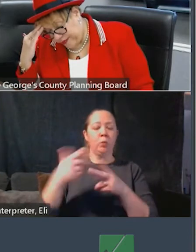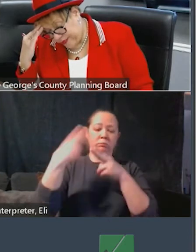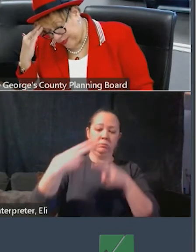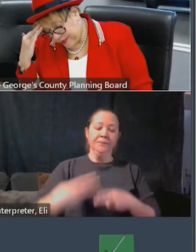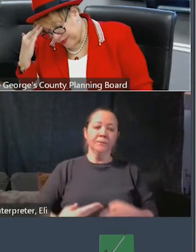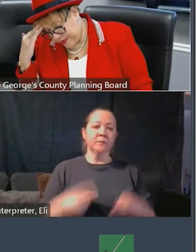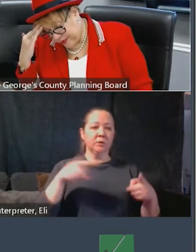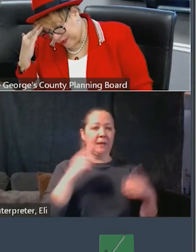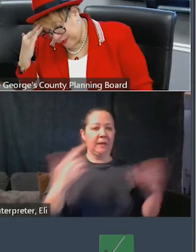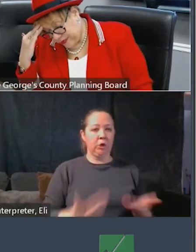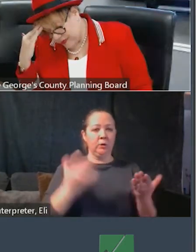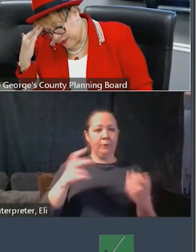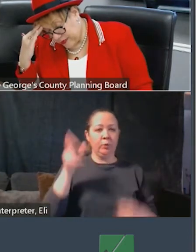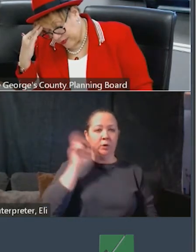Falzone?